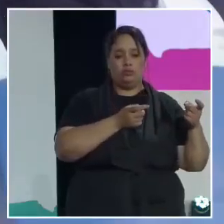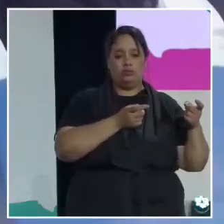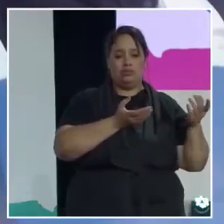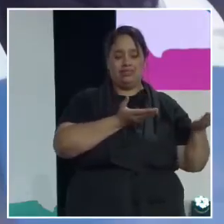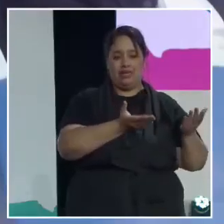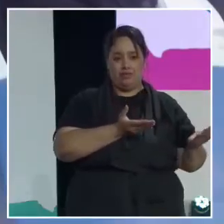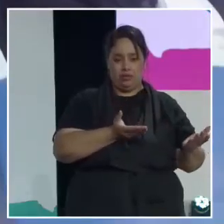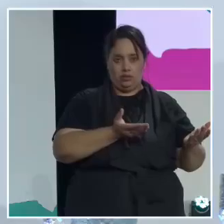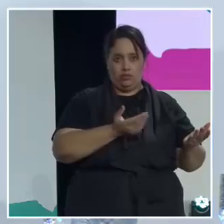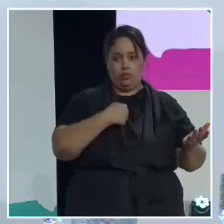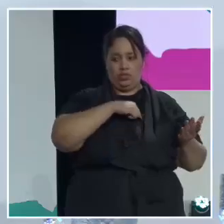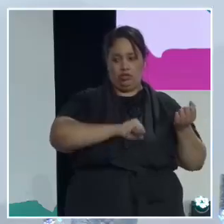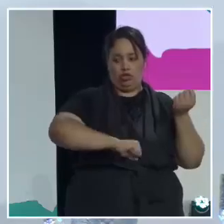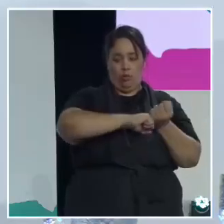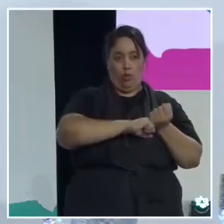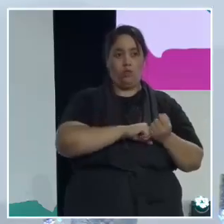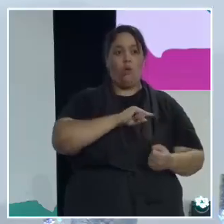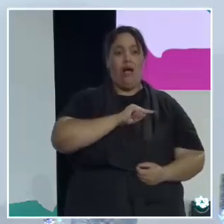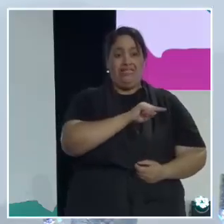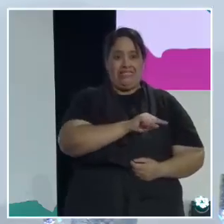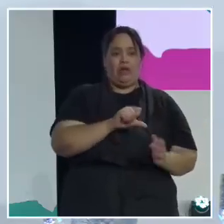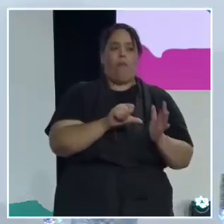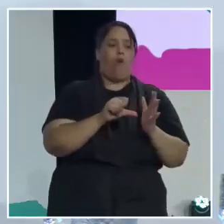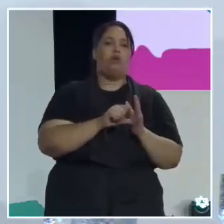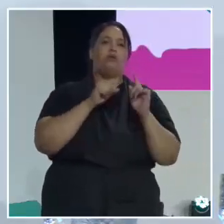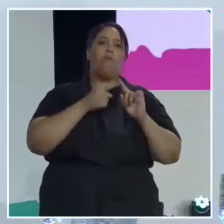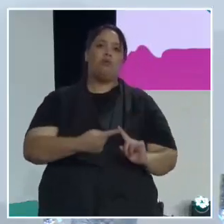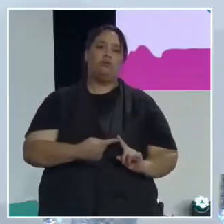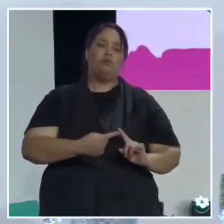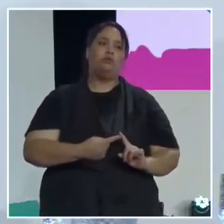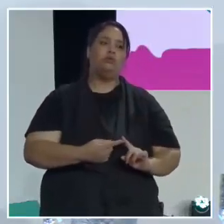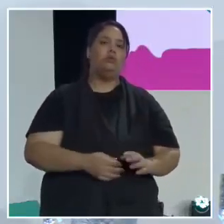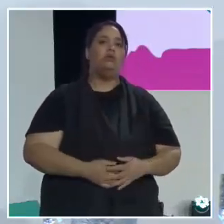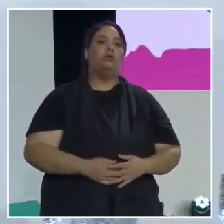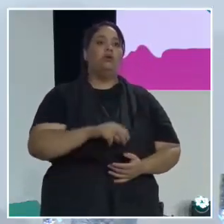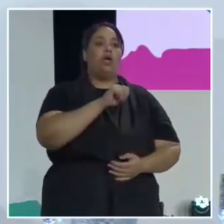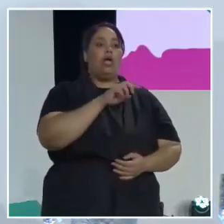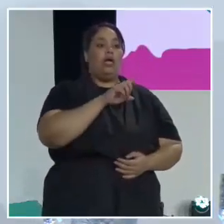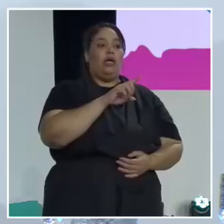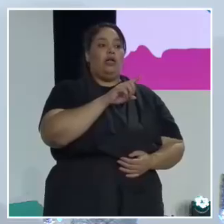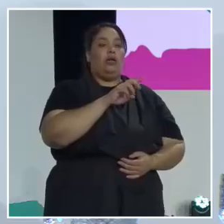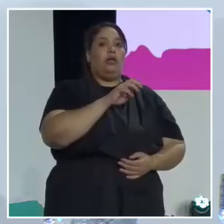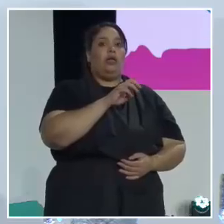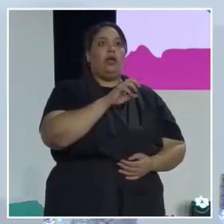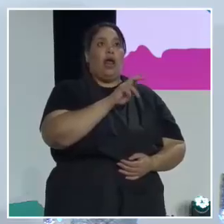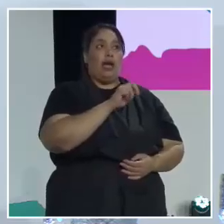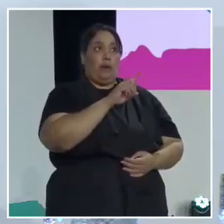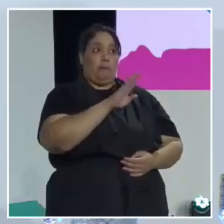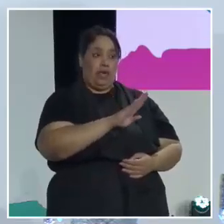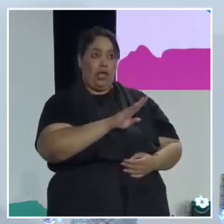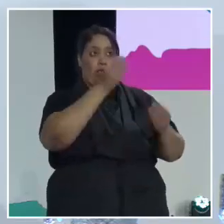services, because that's a critical point. One of the main issues faced by National Development Bank is the high level of